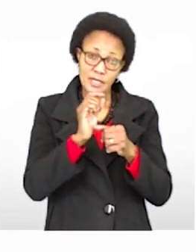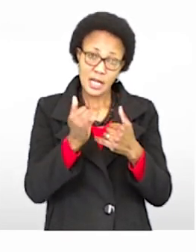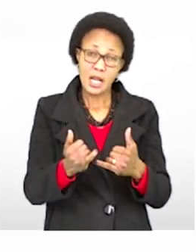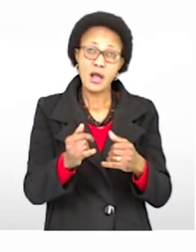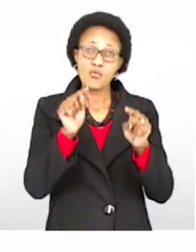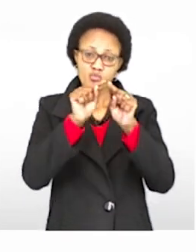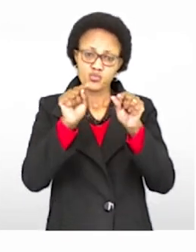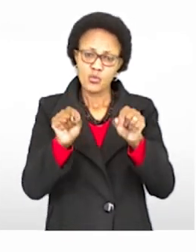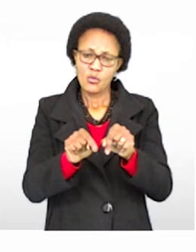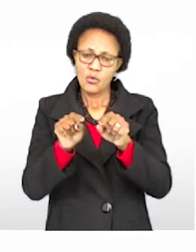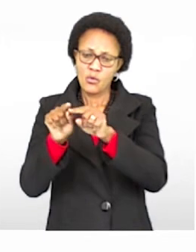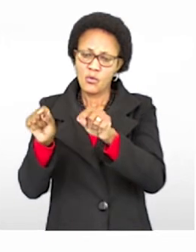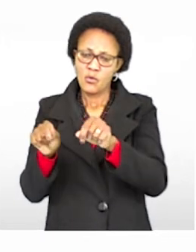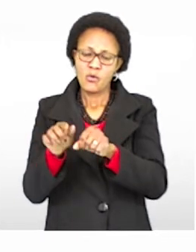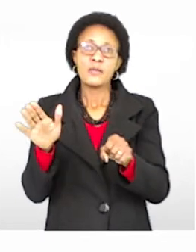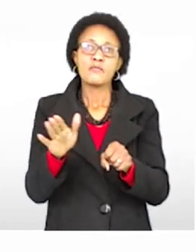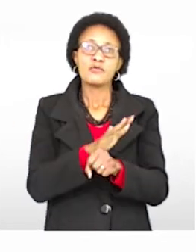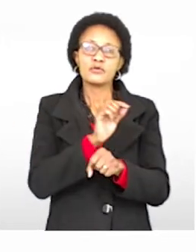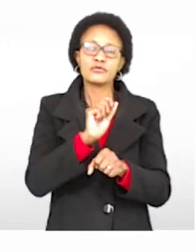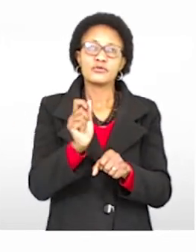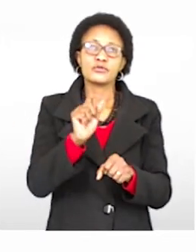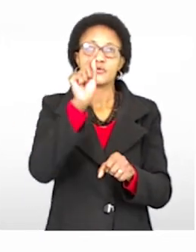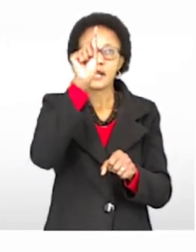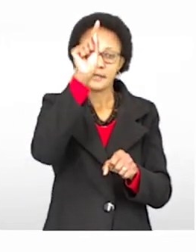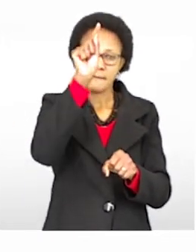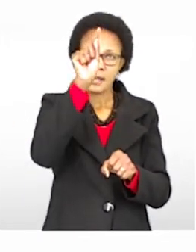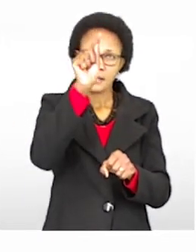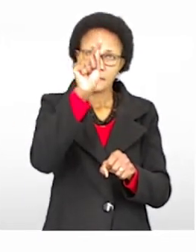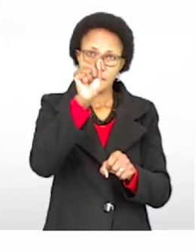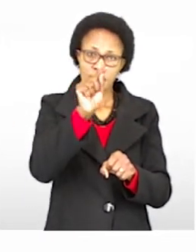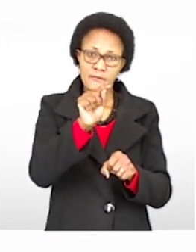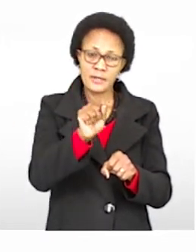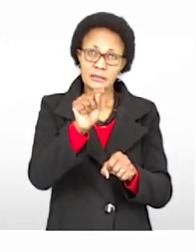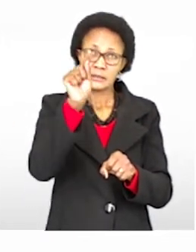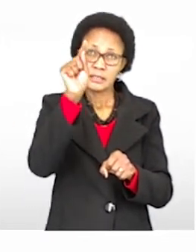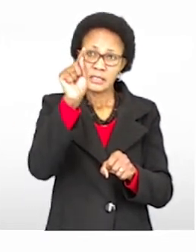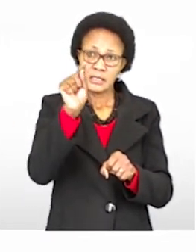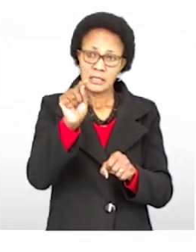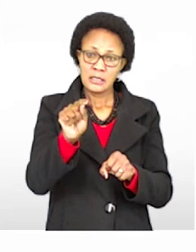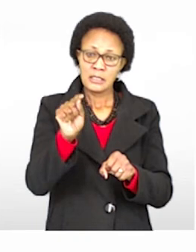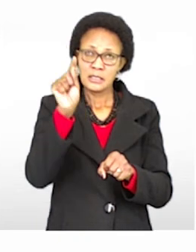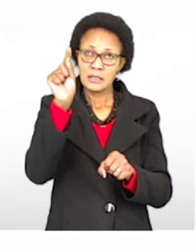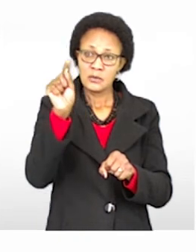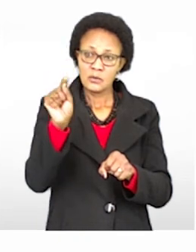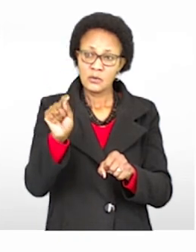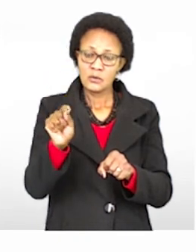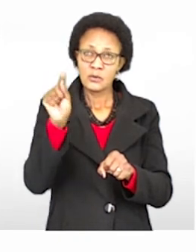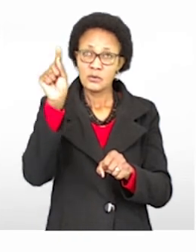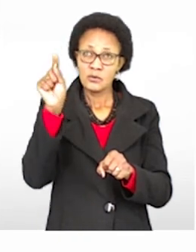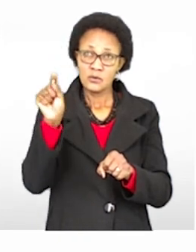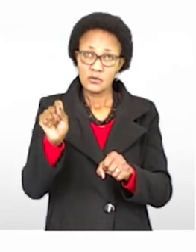remember, it needs to be a straight line. And you are going to do this for all the numbers. Please, my